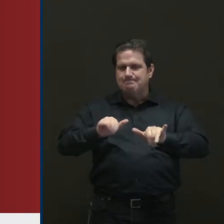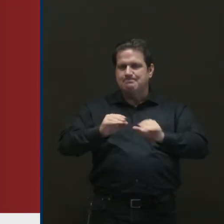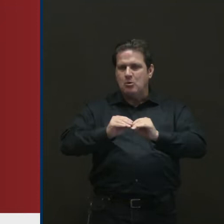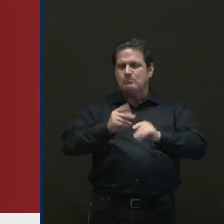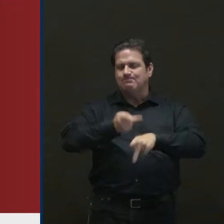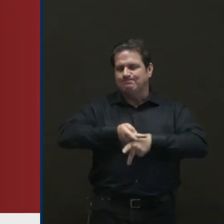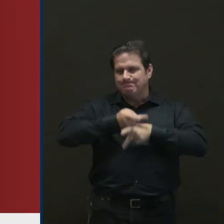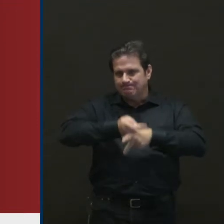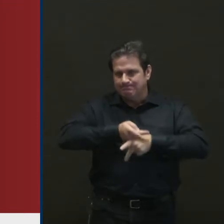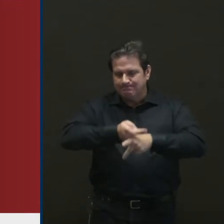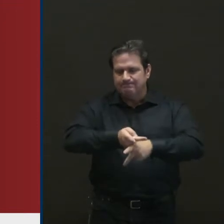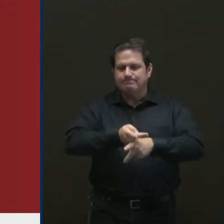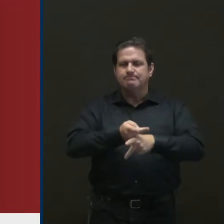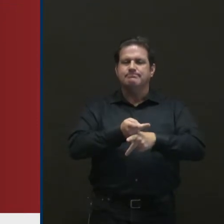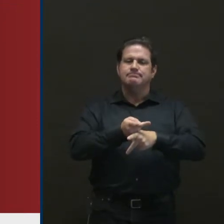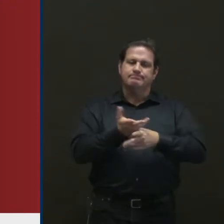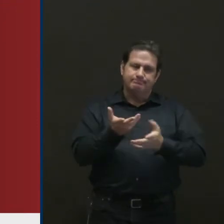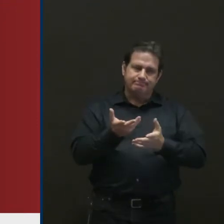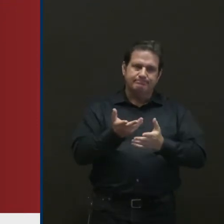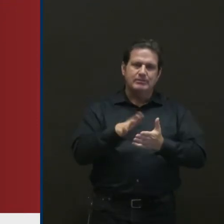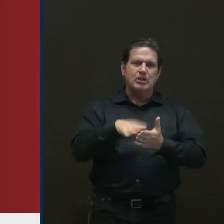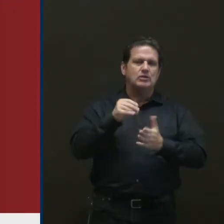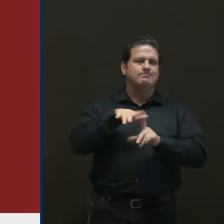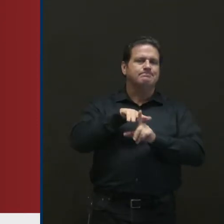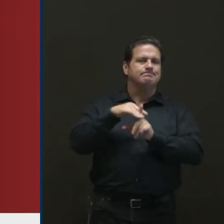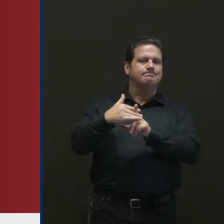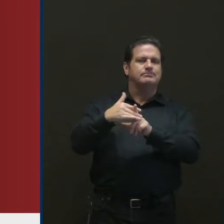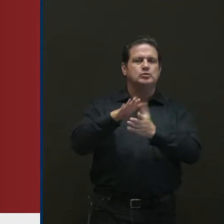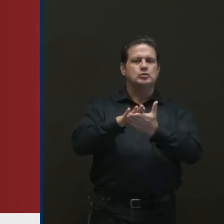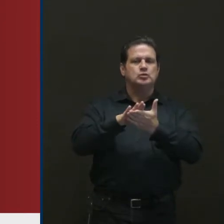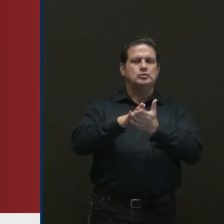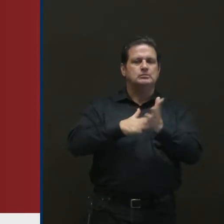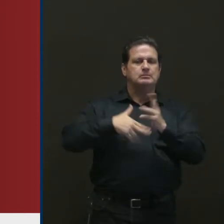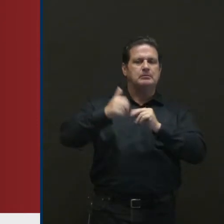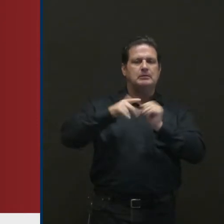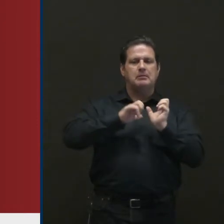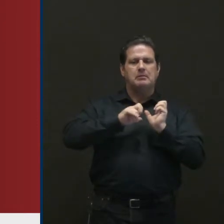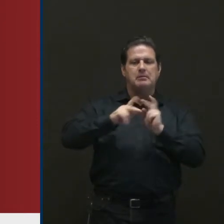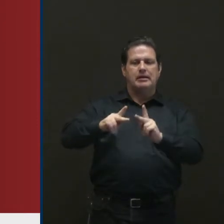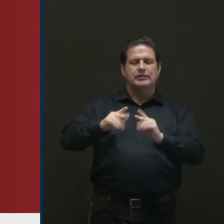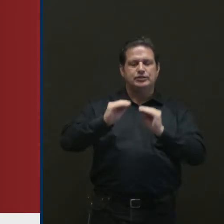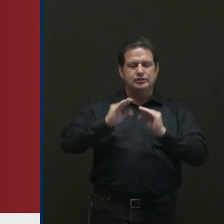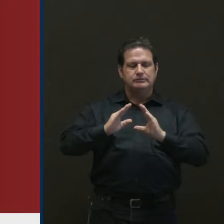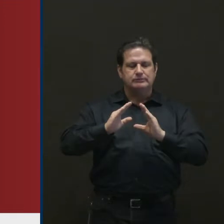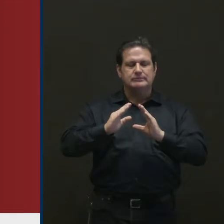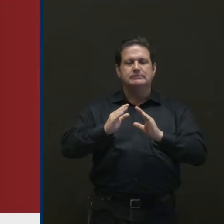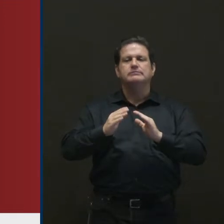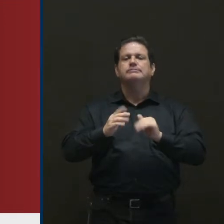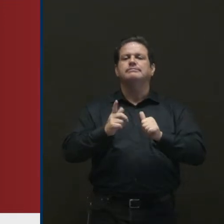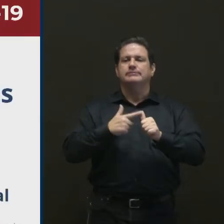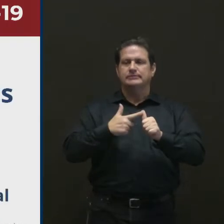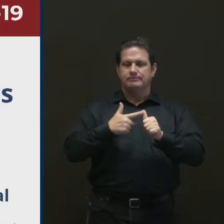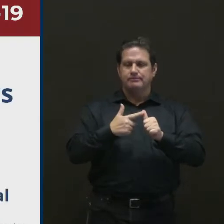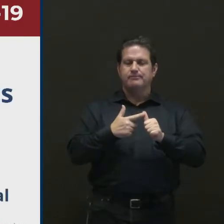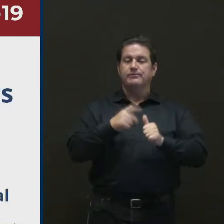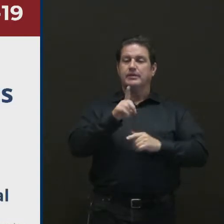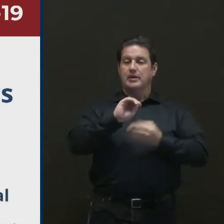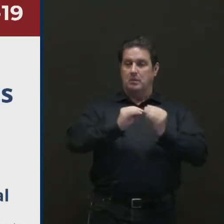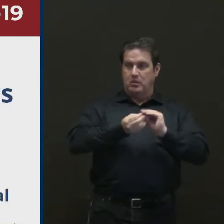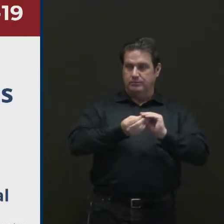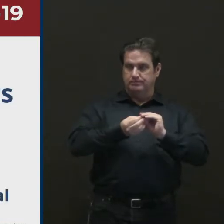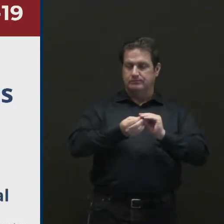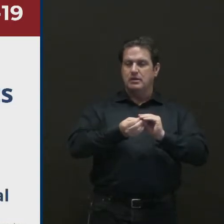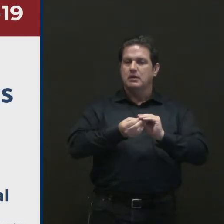about those learning environments in person with teachers. So let's go to the data.